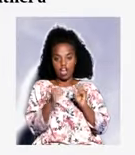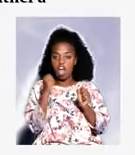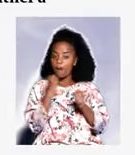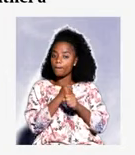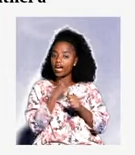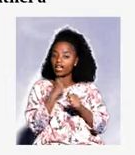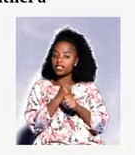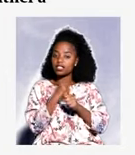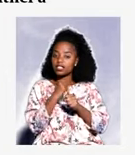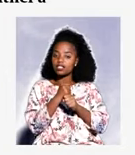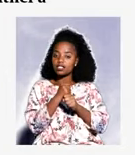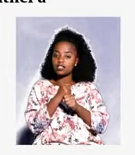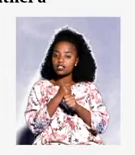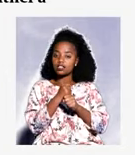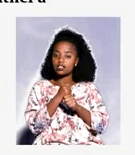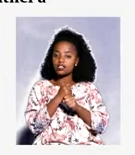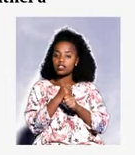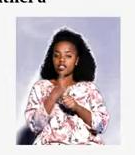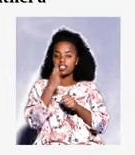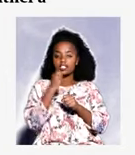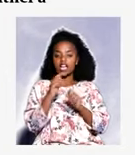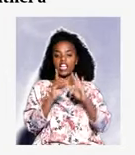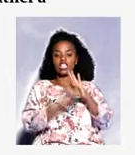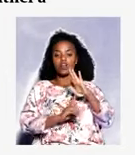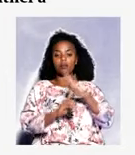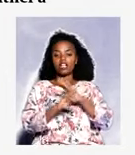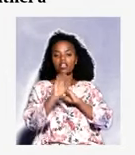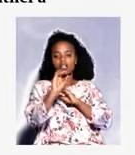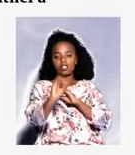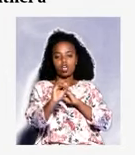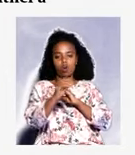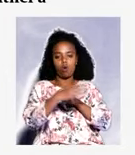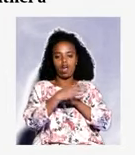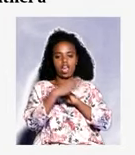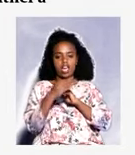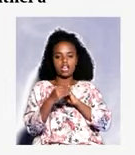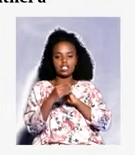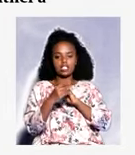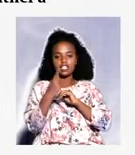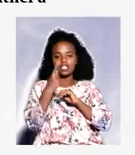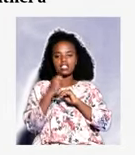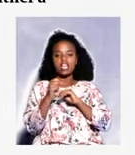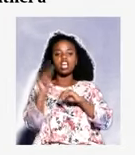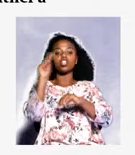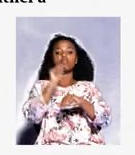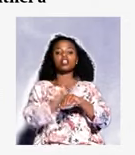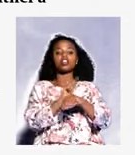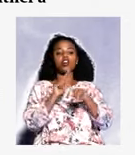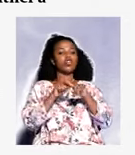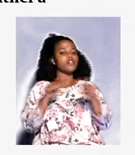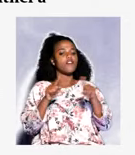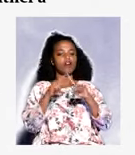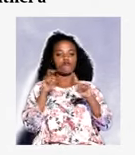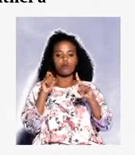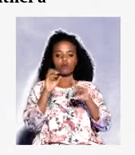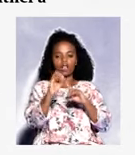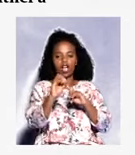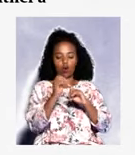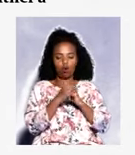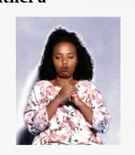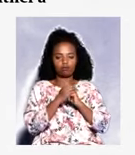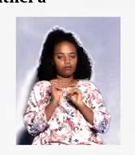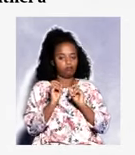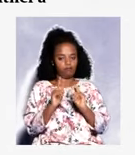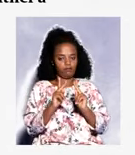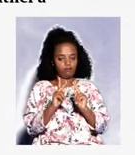makes the denominator 0 and the numerator different from 0.